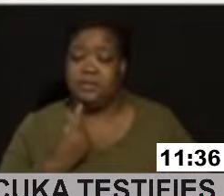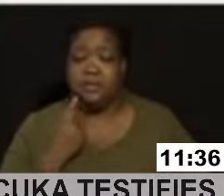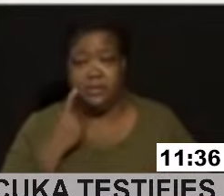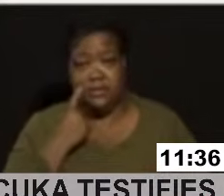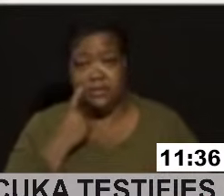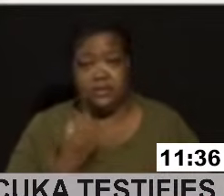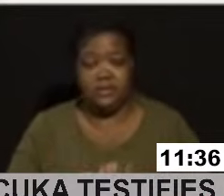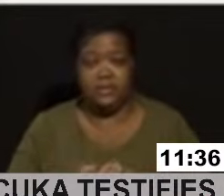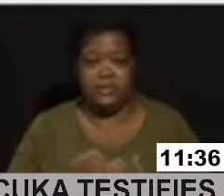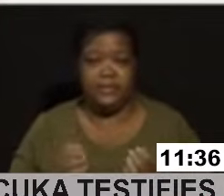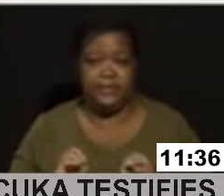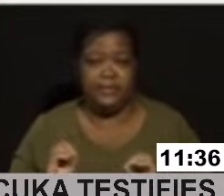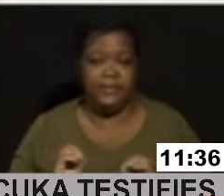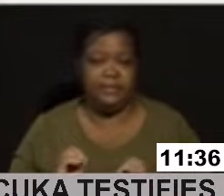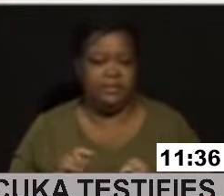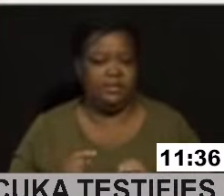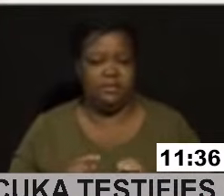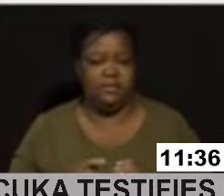acquitted.